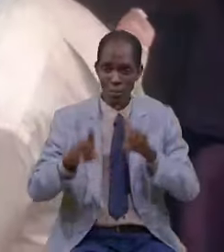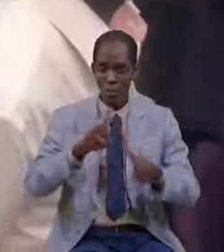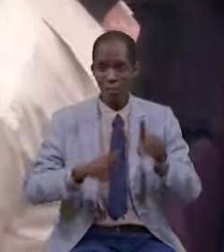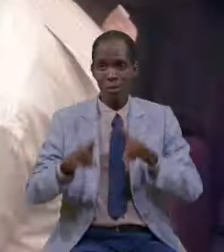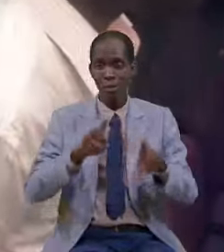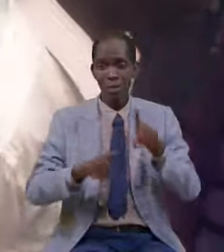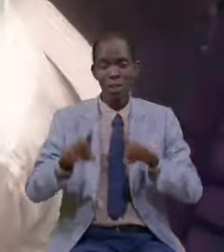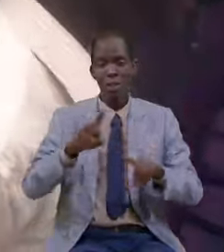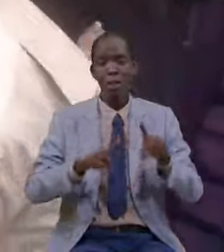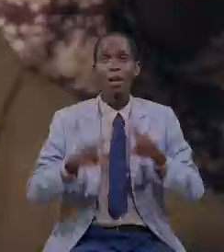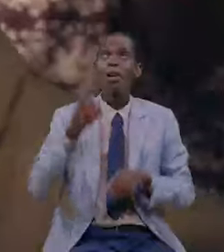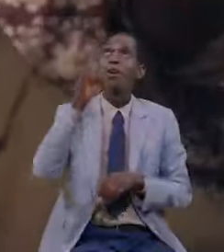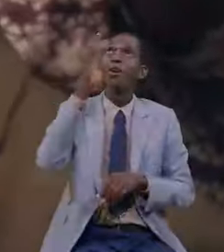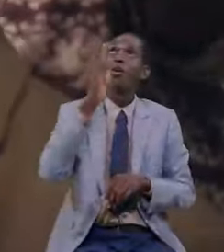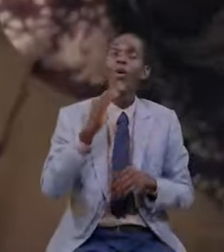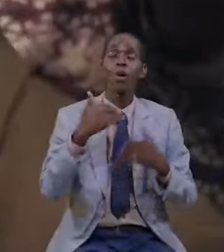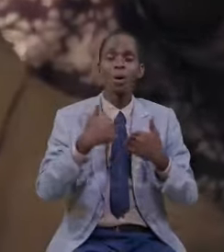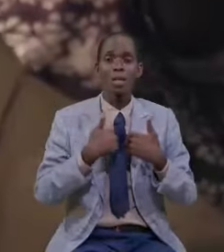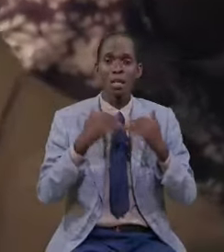God has answered my prayer.